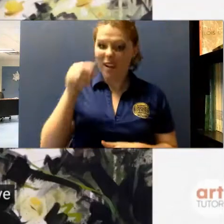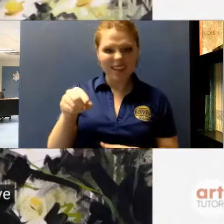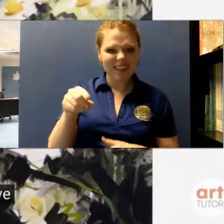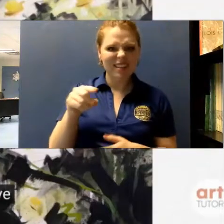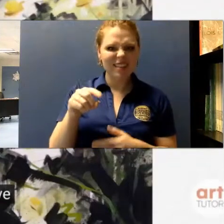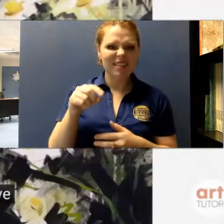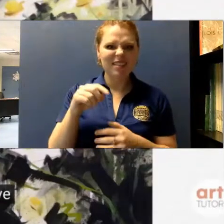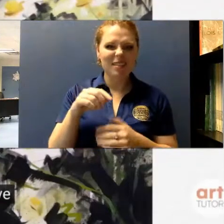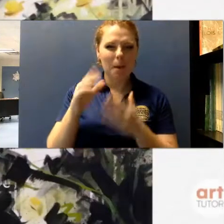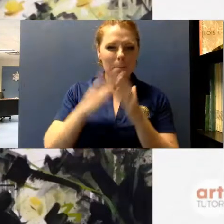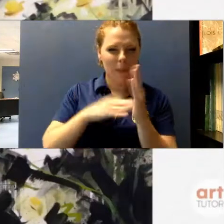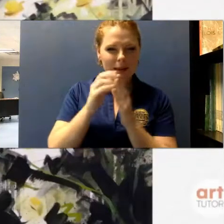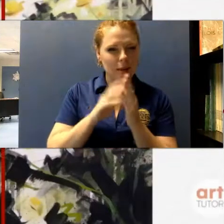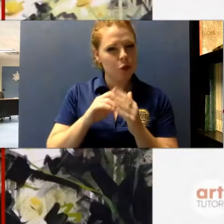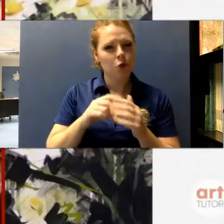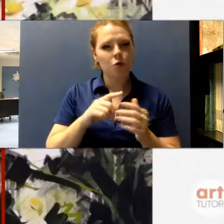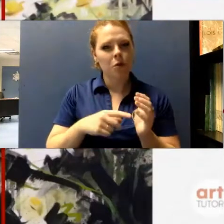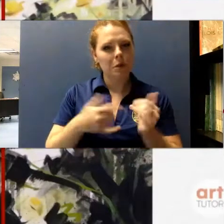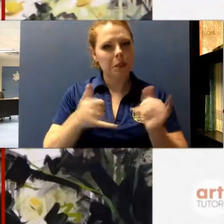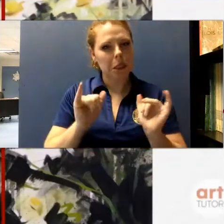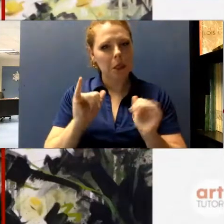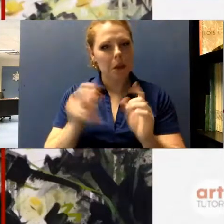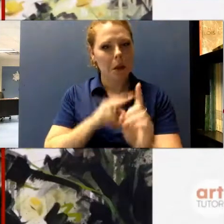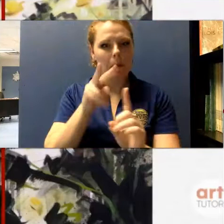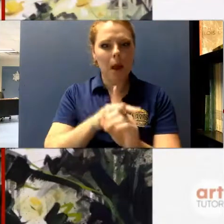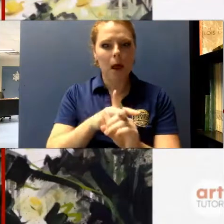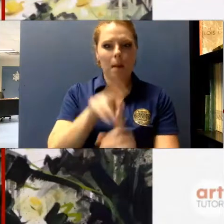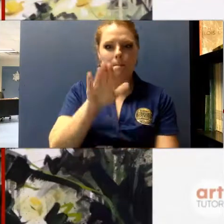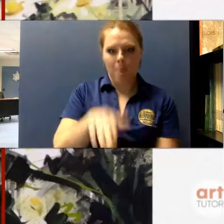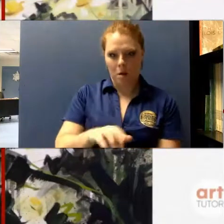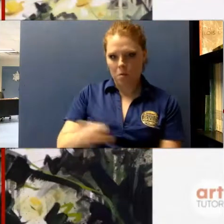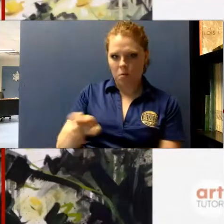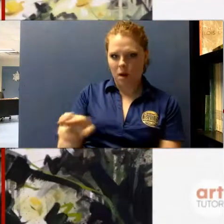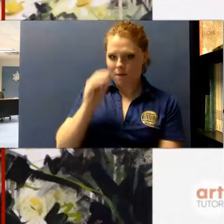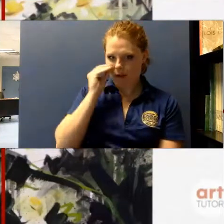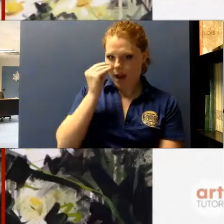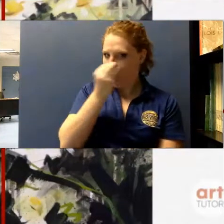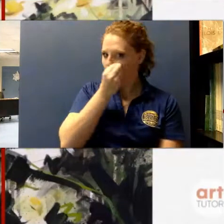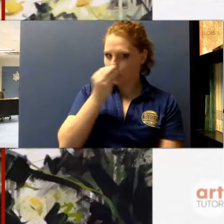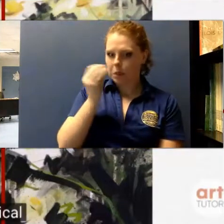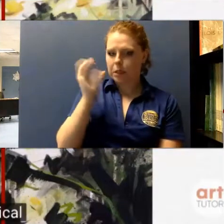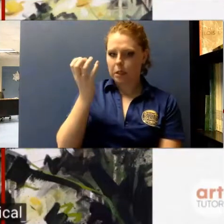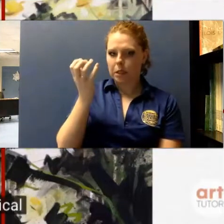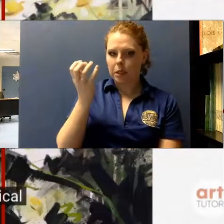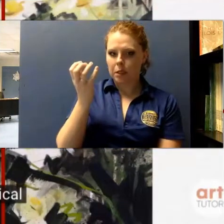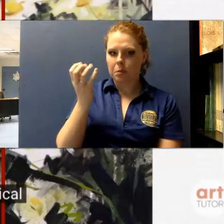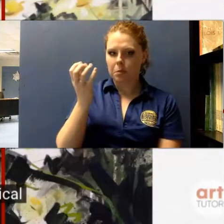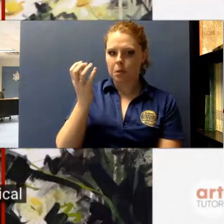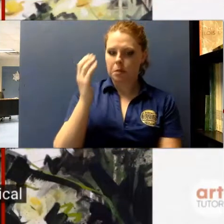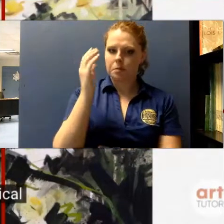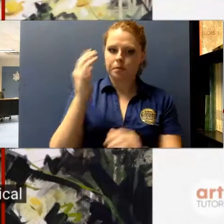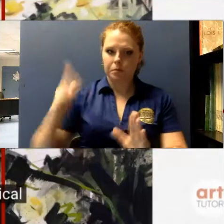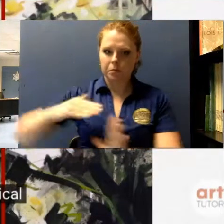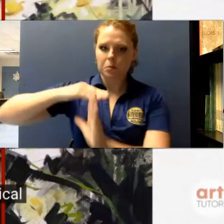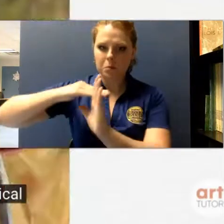painting, the rule of thirds can still apply. The main flower in the bottom right-hand corner of the painting appears on the point where the vertical and horizontal